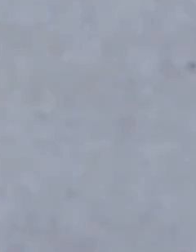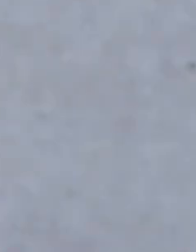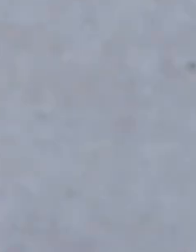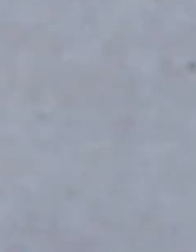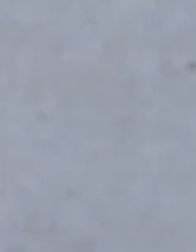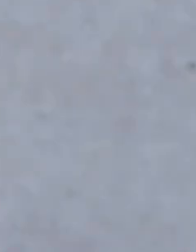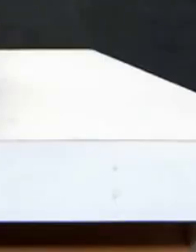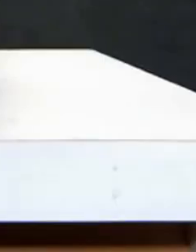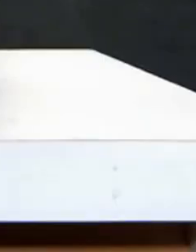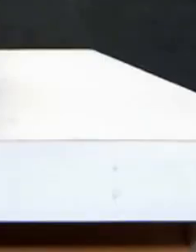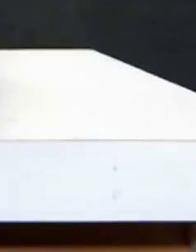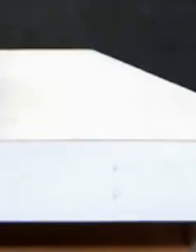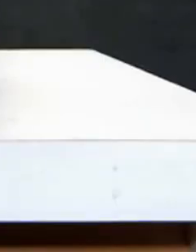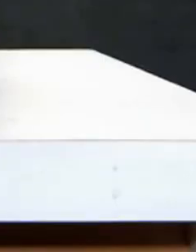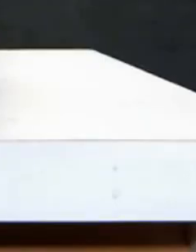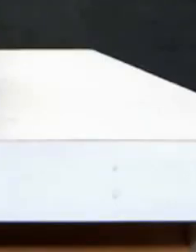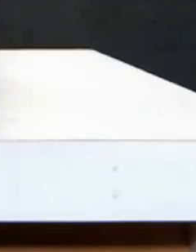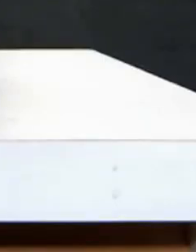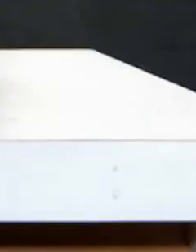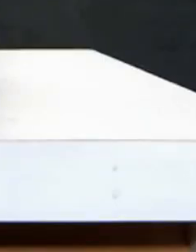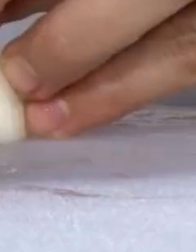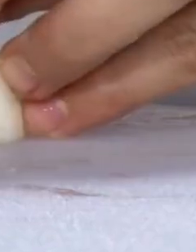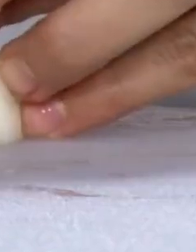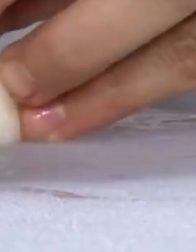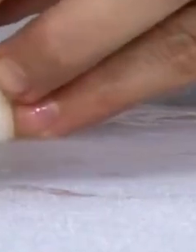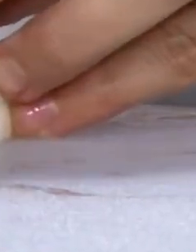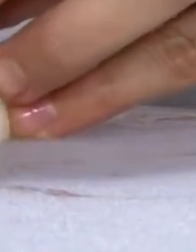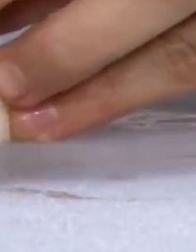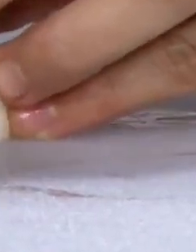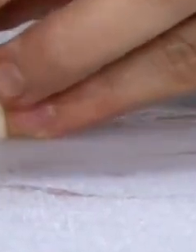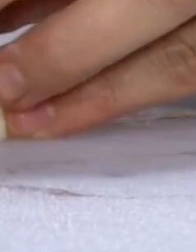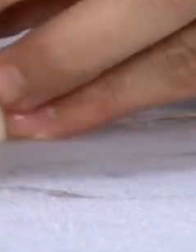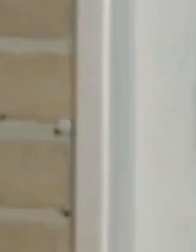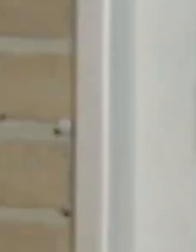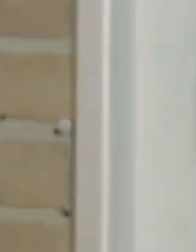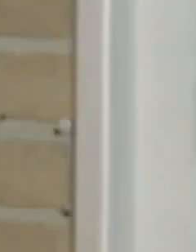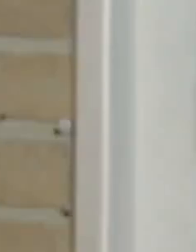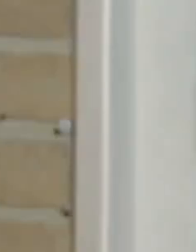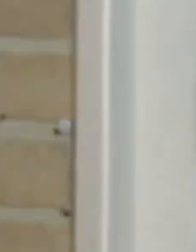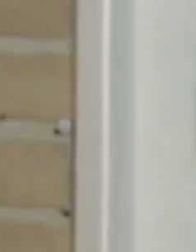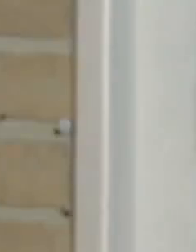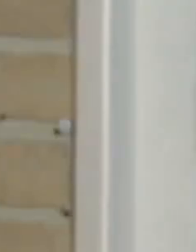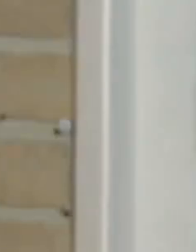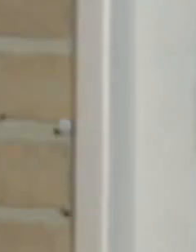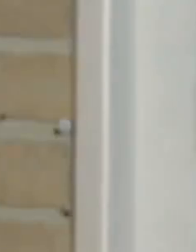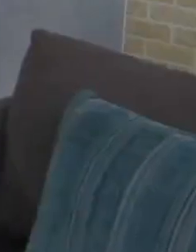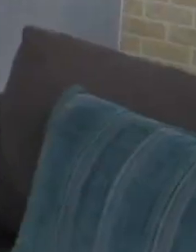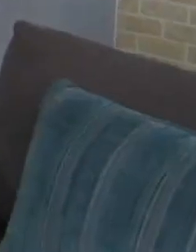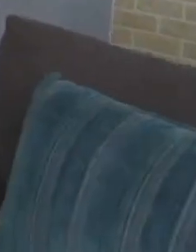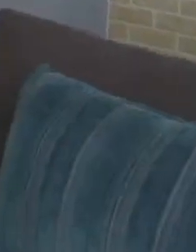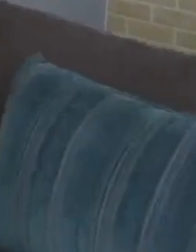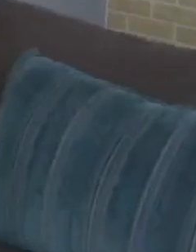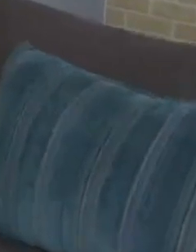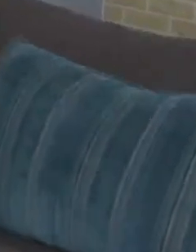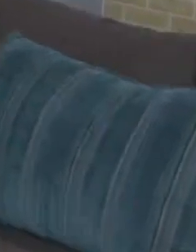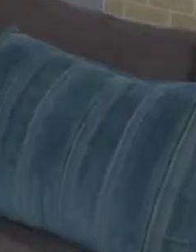Es tiempo de cuidar tu salud, de reconocer tu entorno, de buscar las tendencias, de combinar tradición y